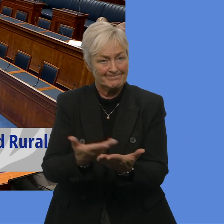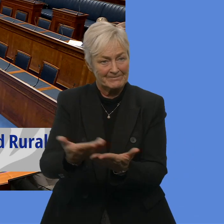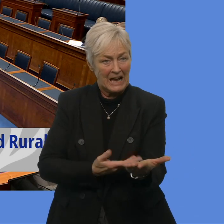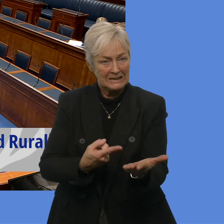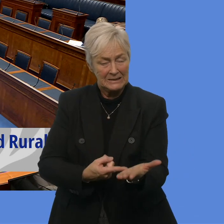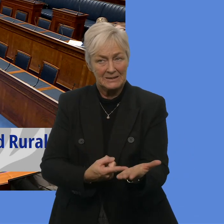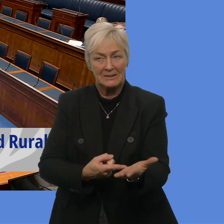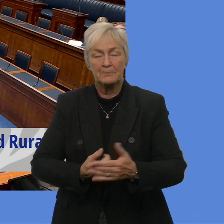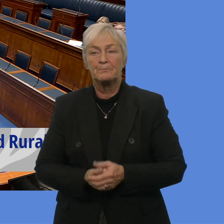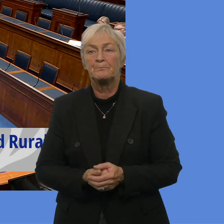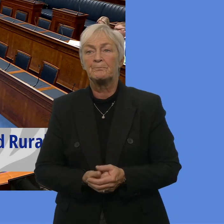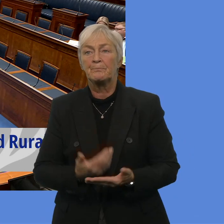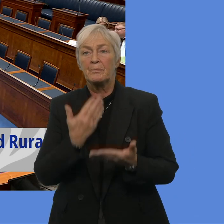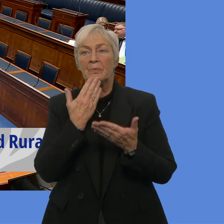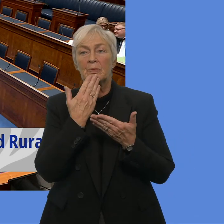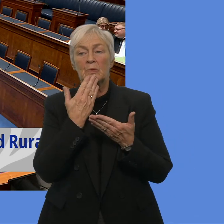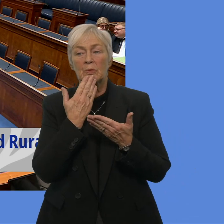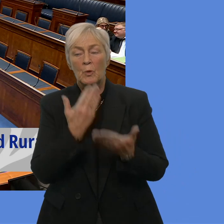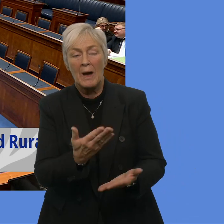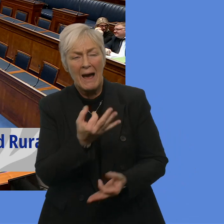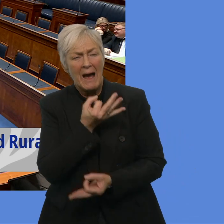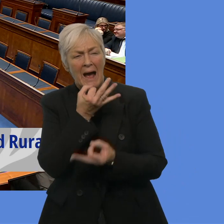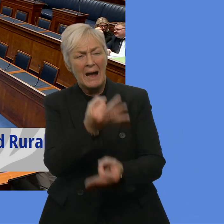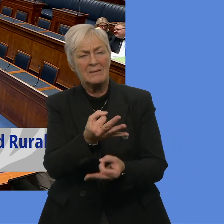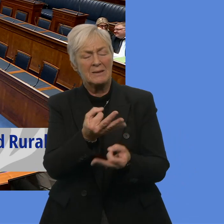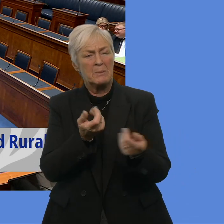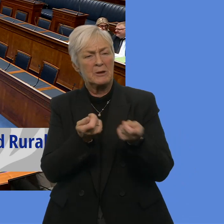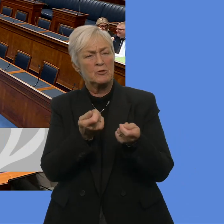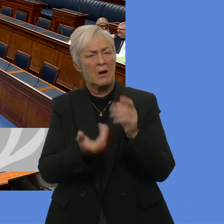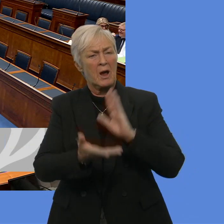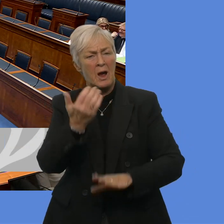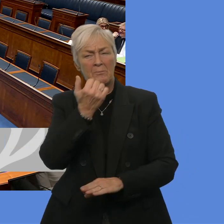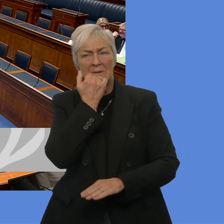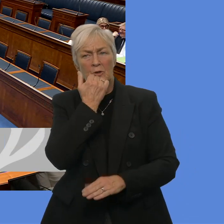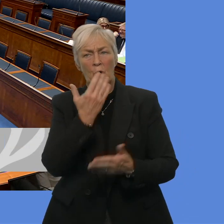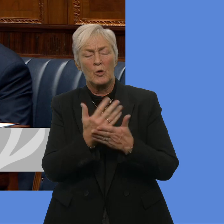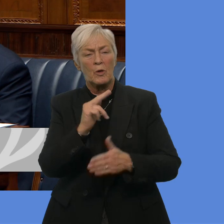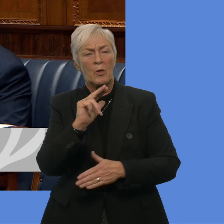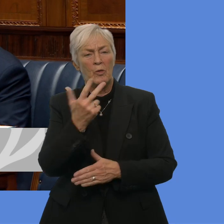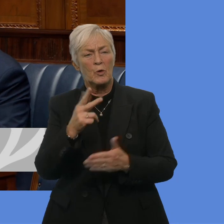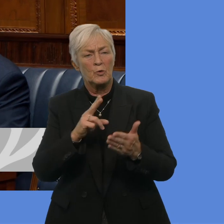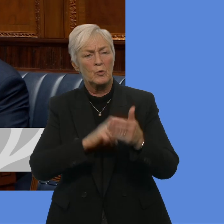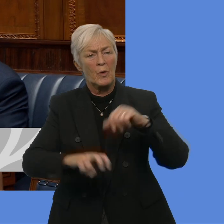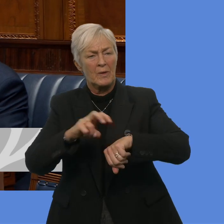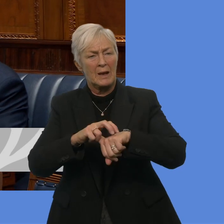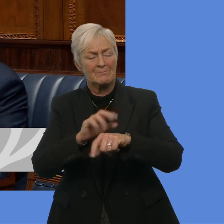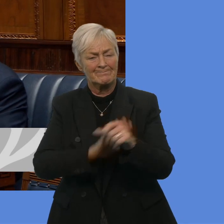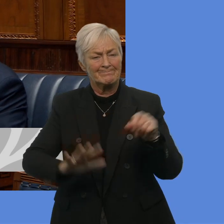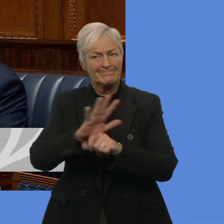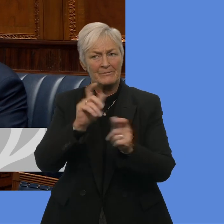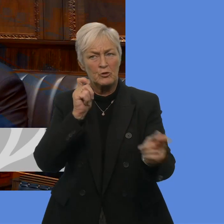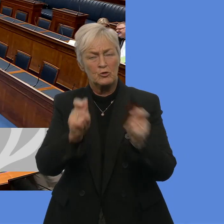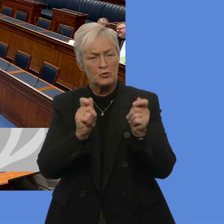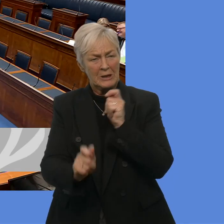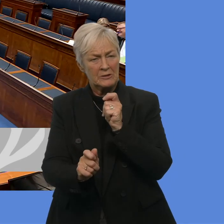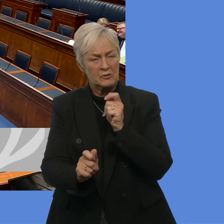Thank you, Mr. Speaker. Can I ask the Minister for an update on the third Northern Ireland Climate Change Adaptation Plan?